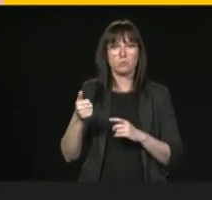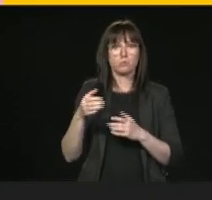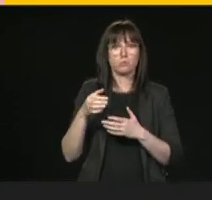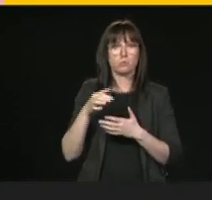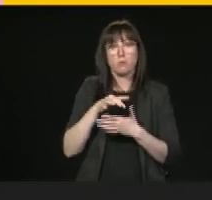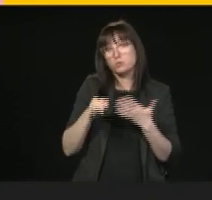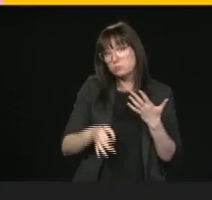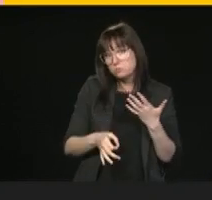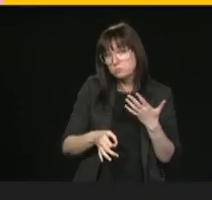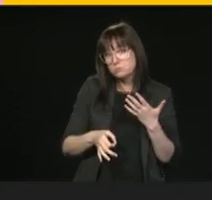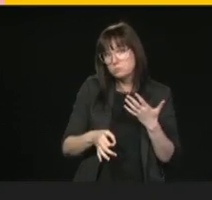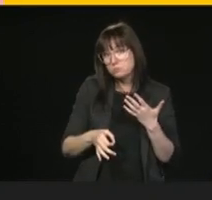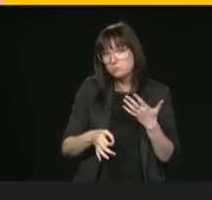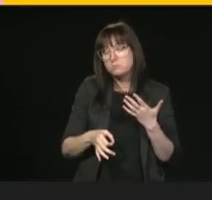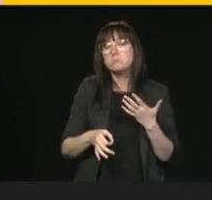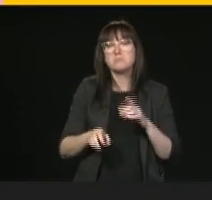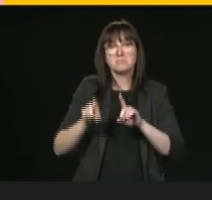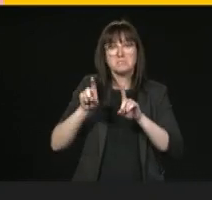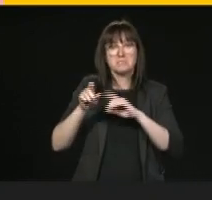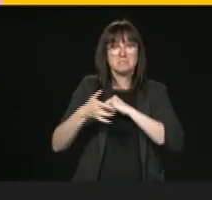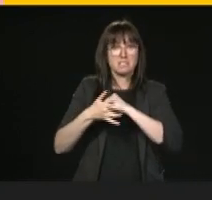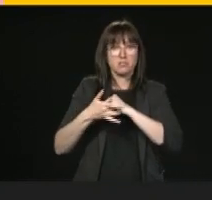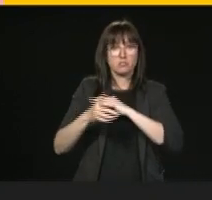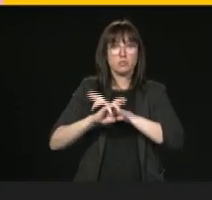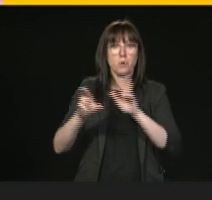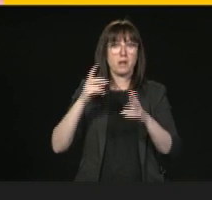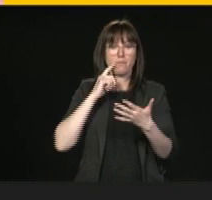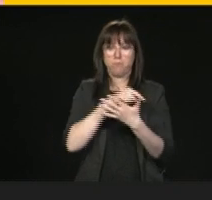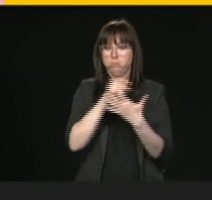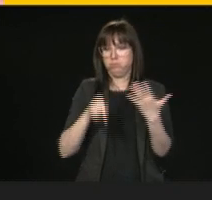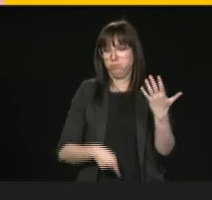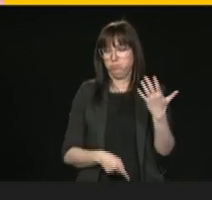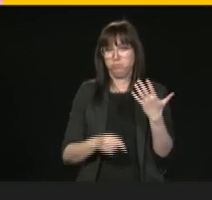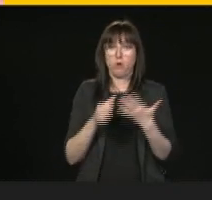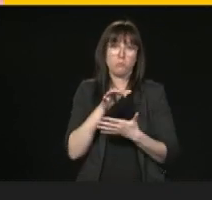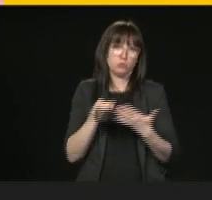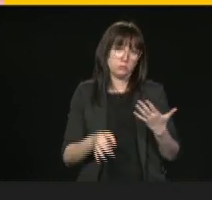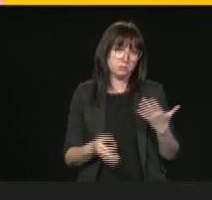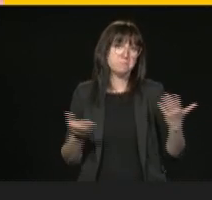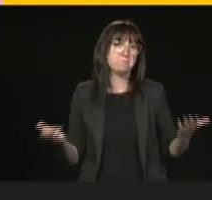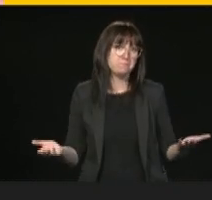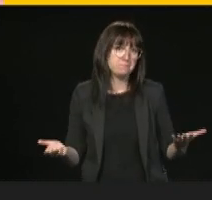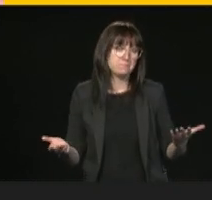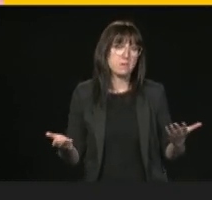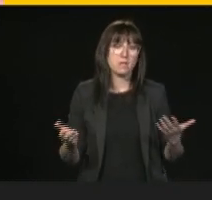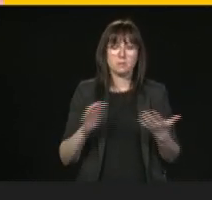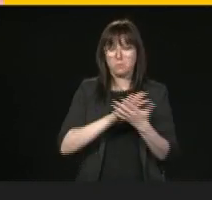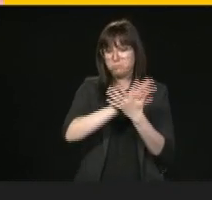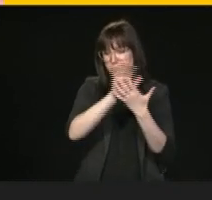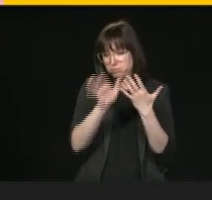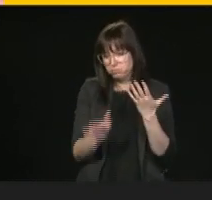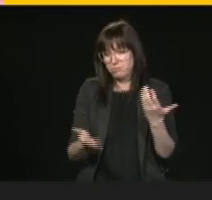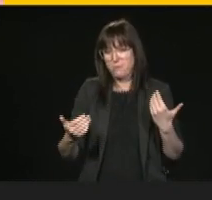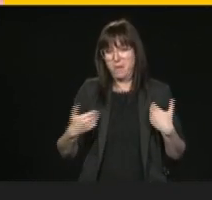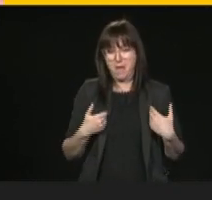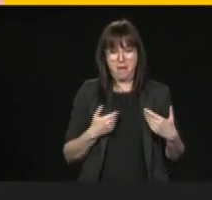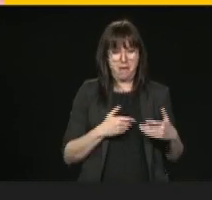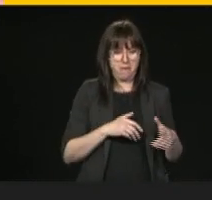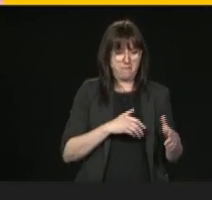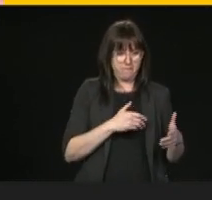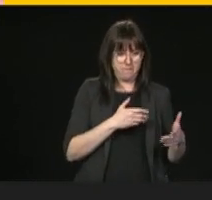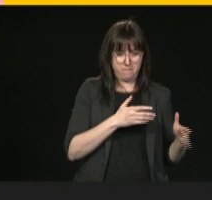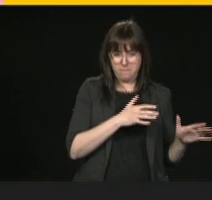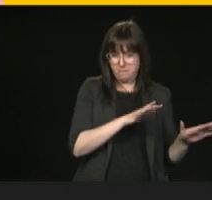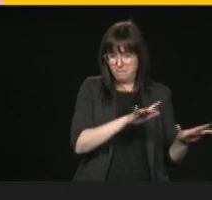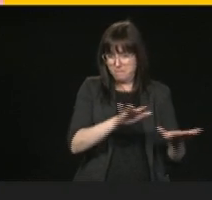technology we'd have in our suite of testing technologies. So with all those things on the go, as I said before, in terms of